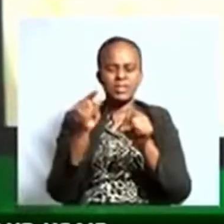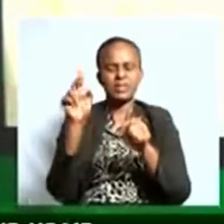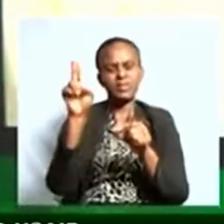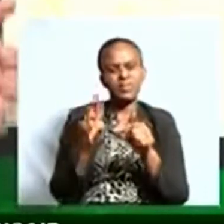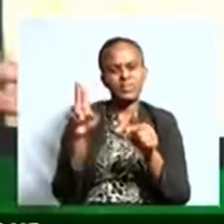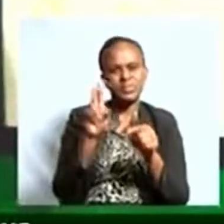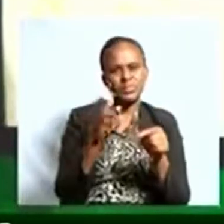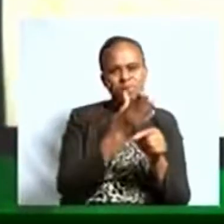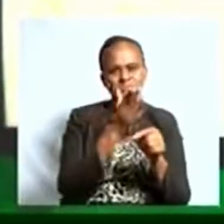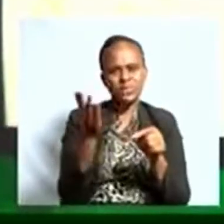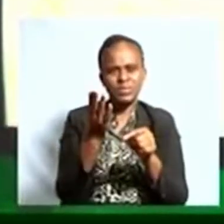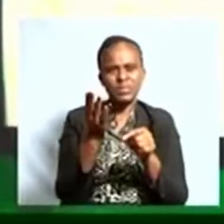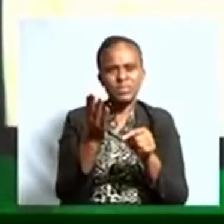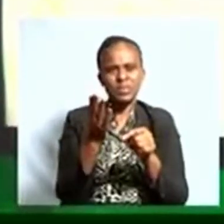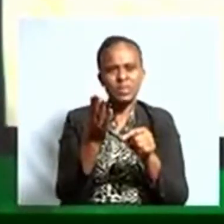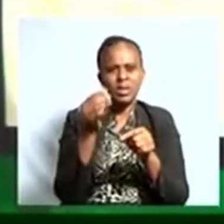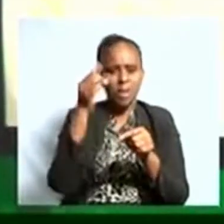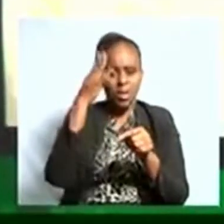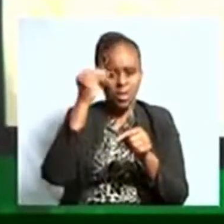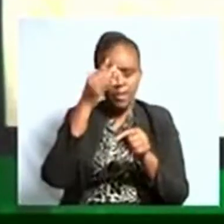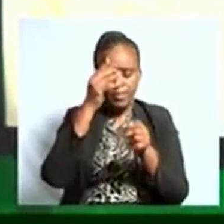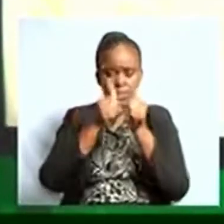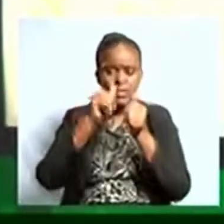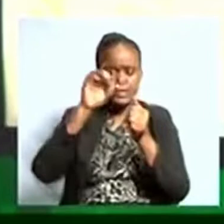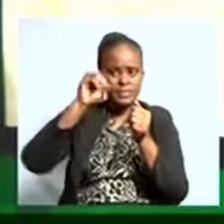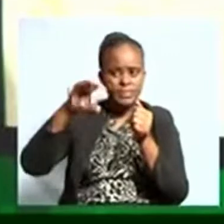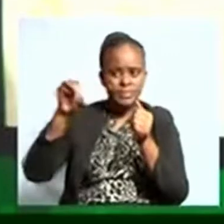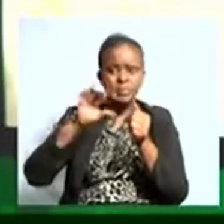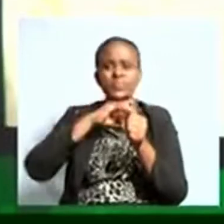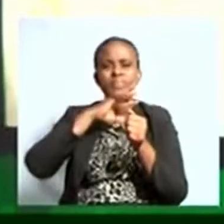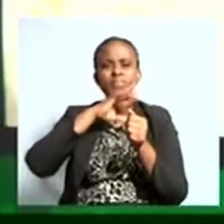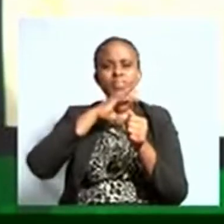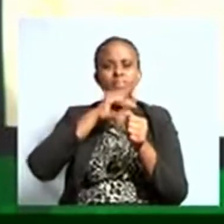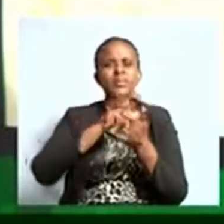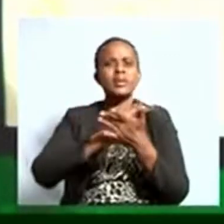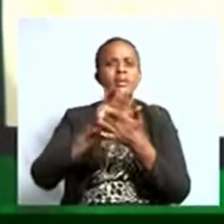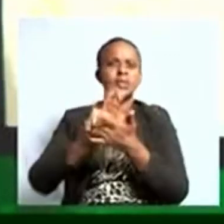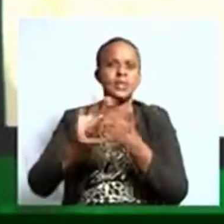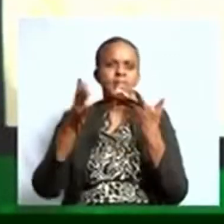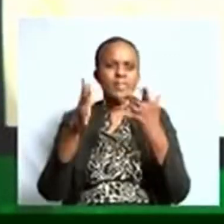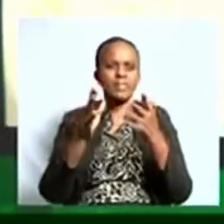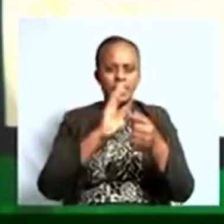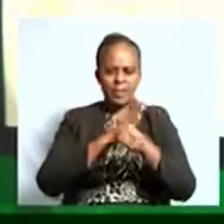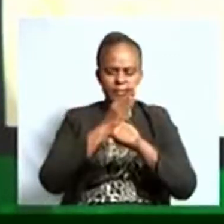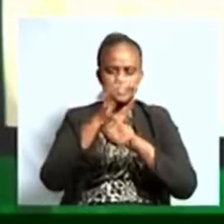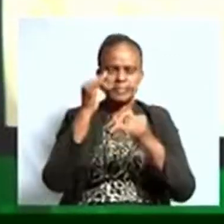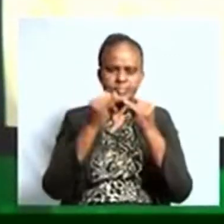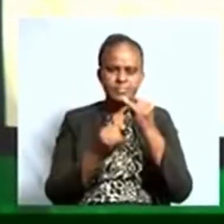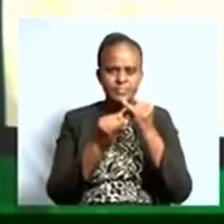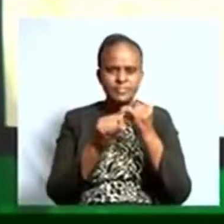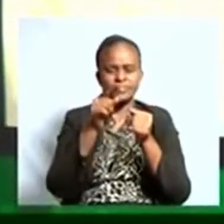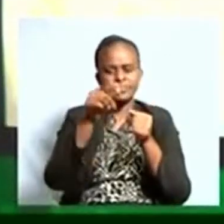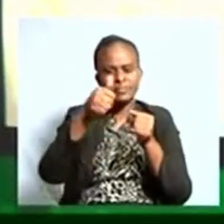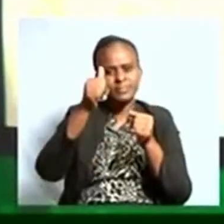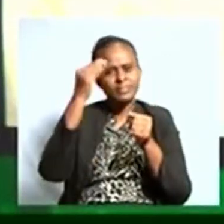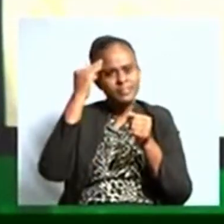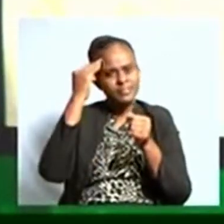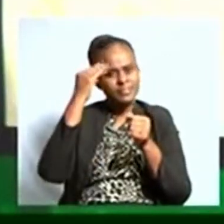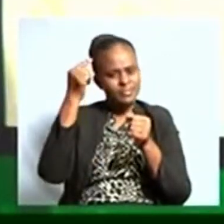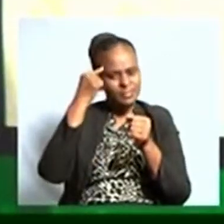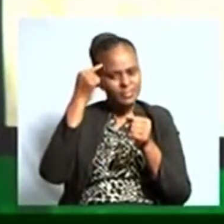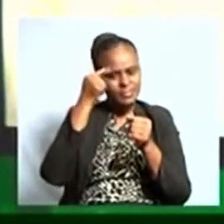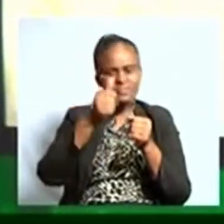it as a dump site. So we cleared that, and eventually, the government saw